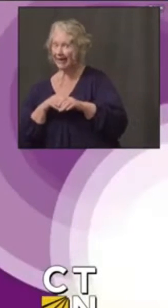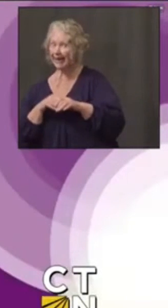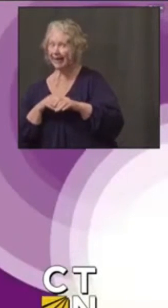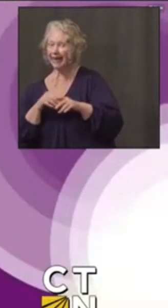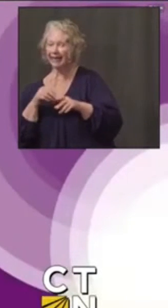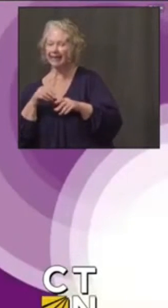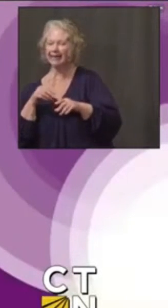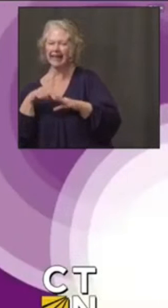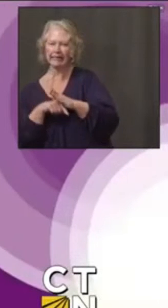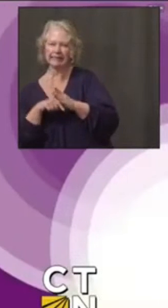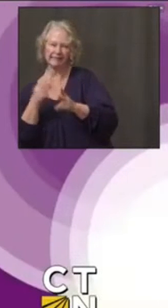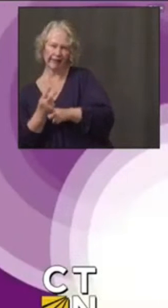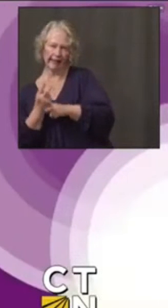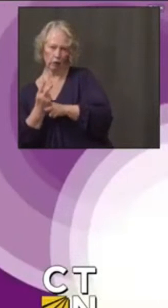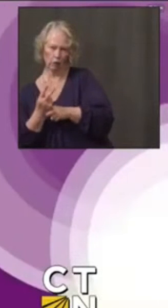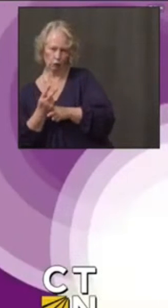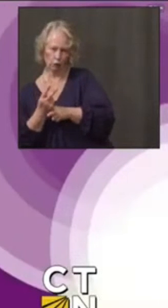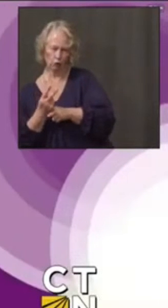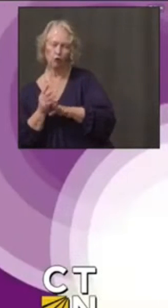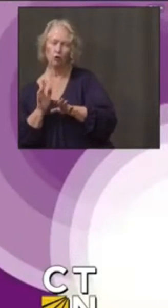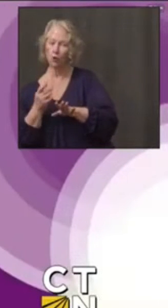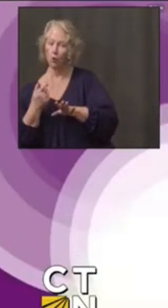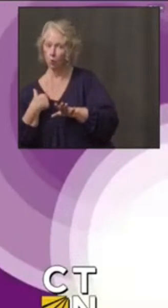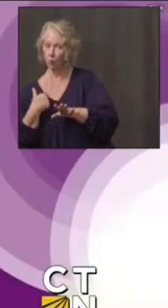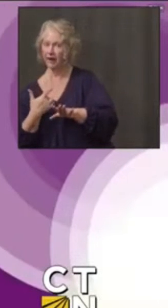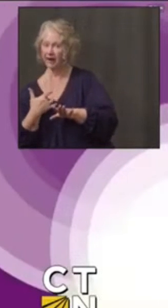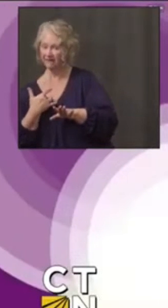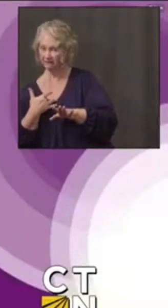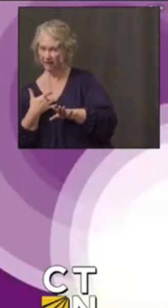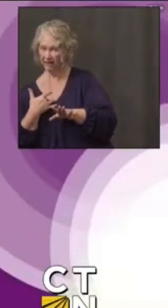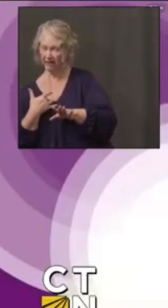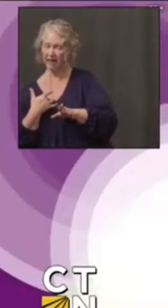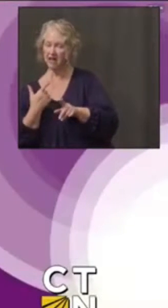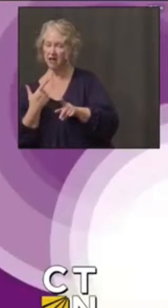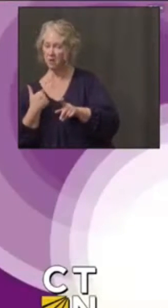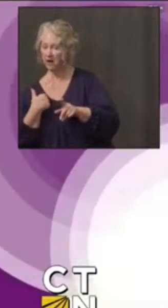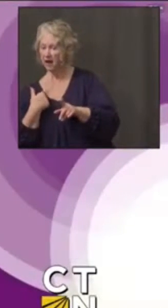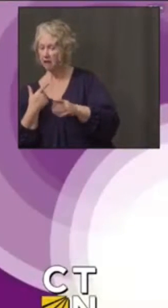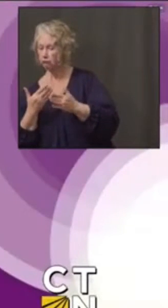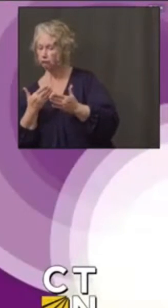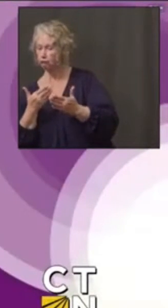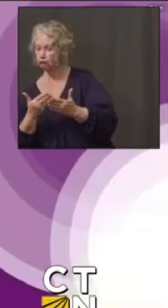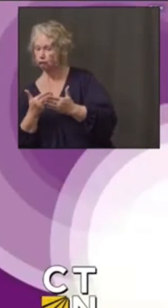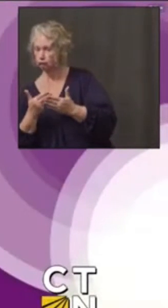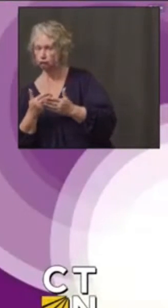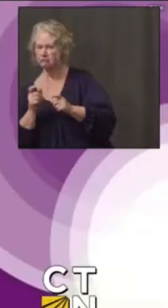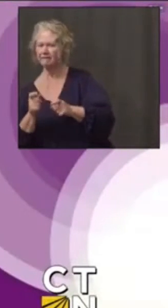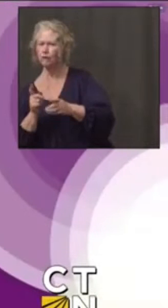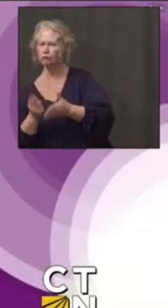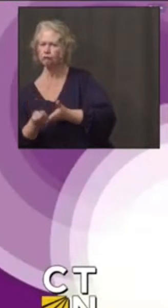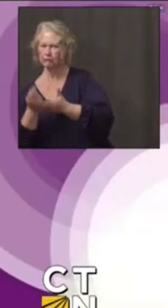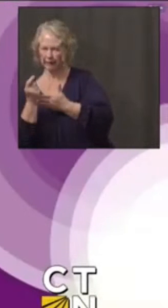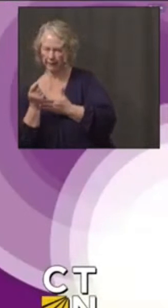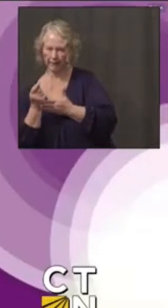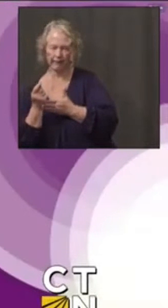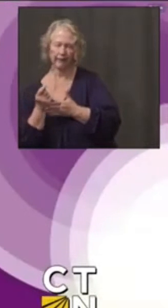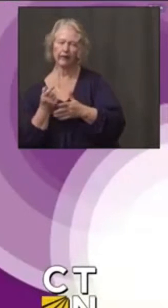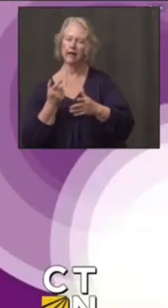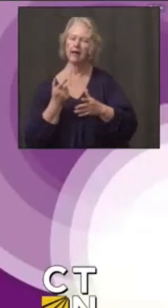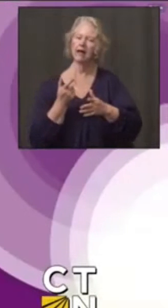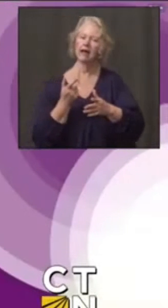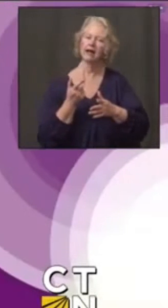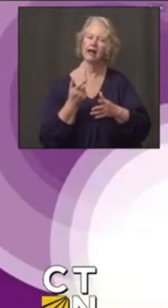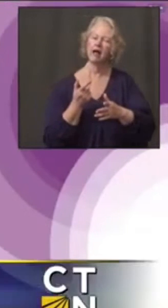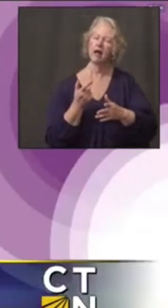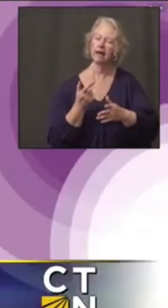where we are comfortable that the length of stays are going to be shorter. We're going to see it's certainly not an increase, but we expect a